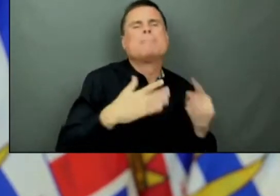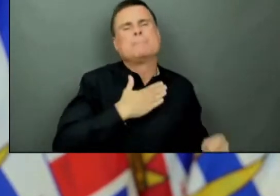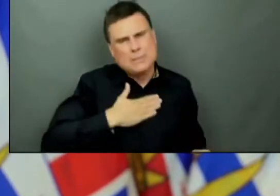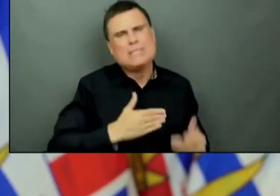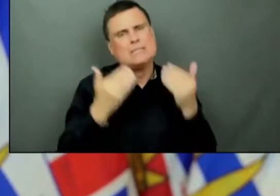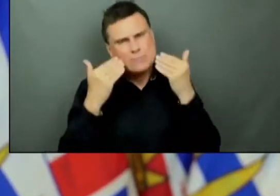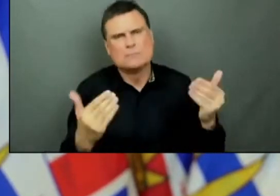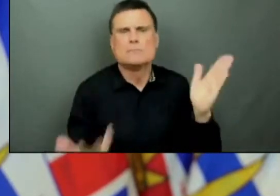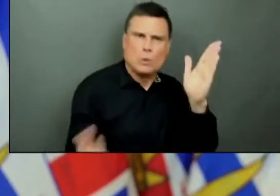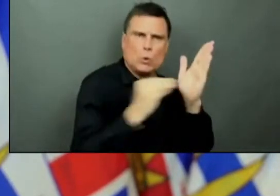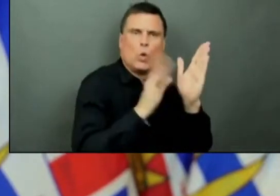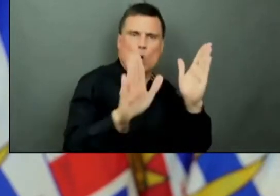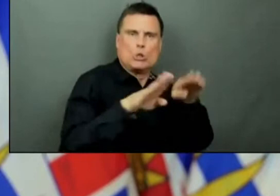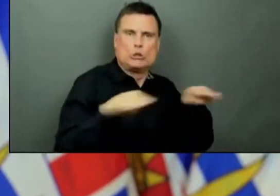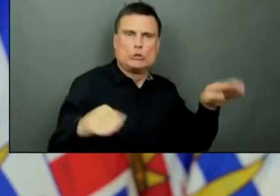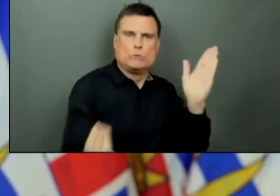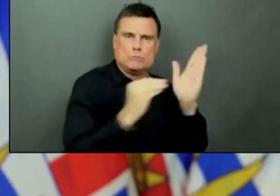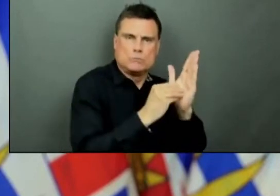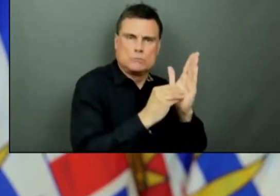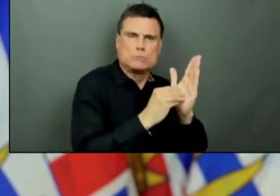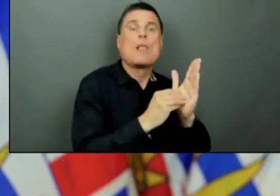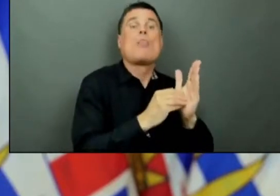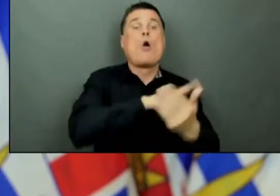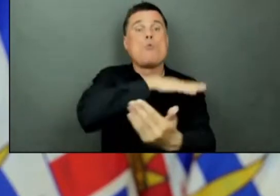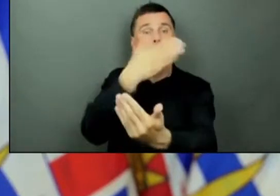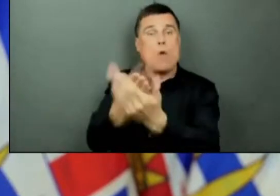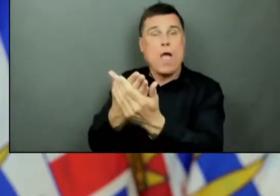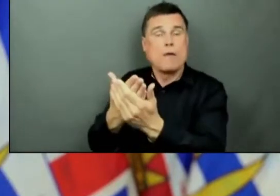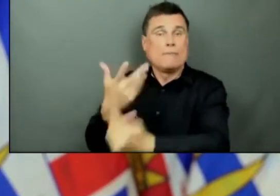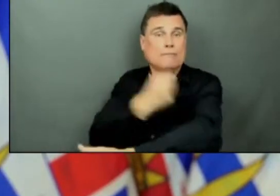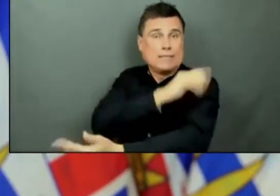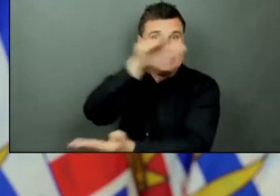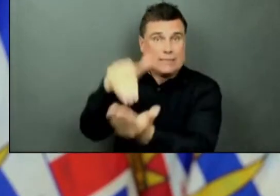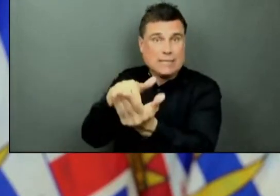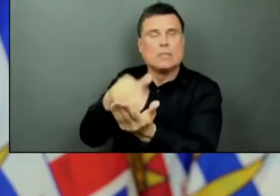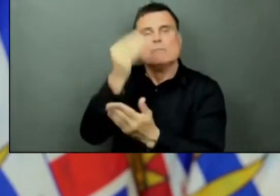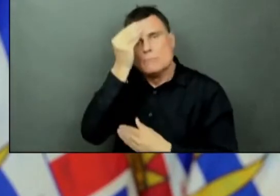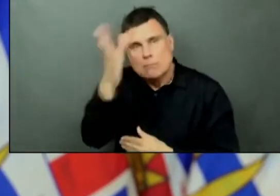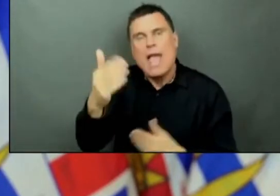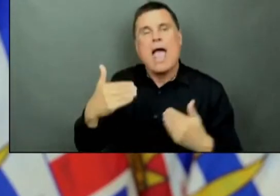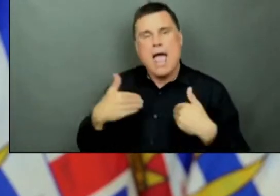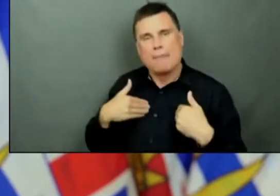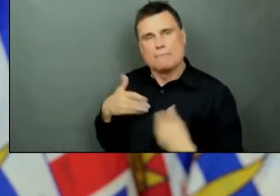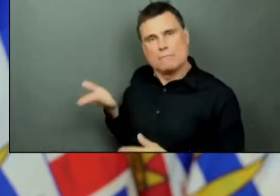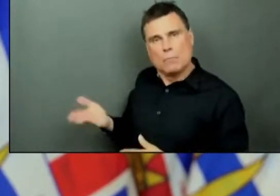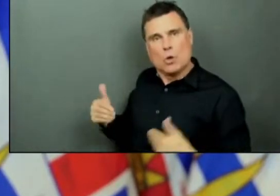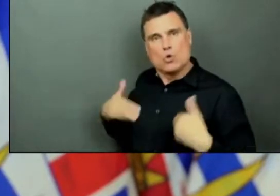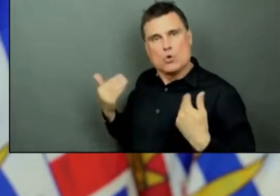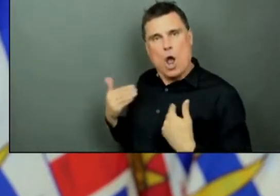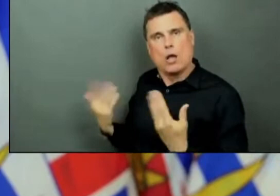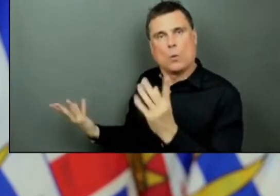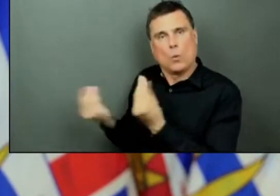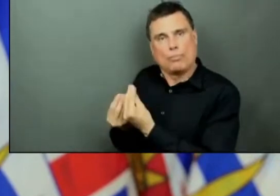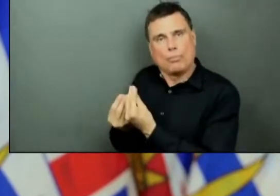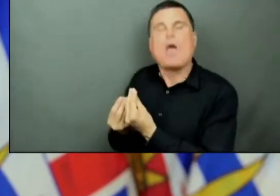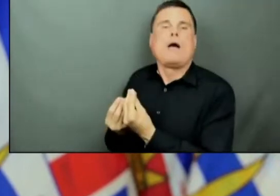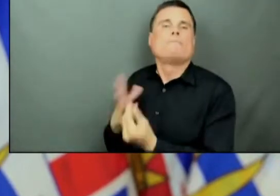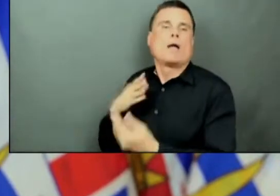can have a special stream to make sure that we're able to get you through efficiently. We've been working with the